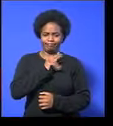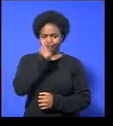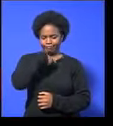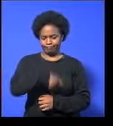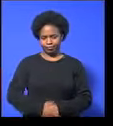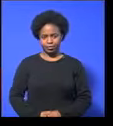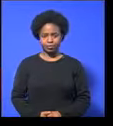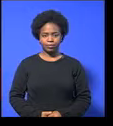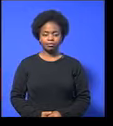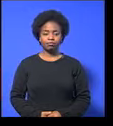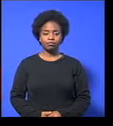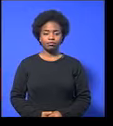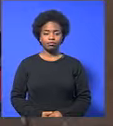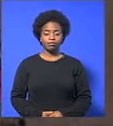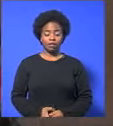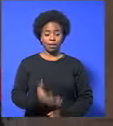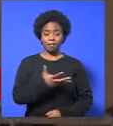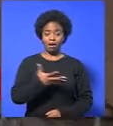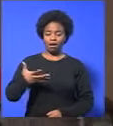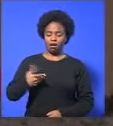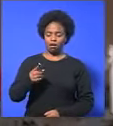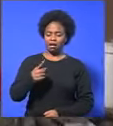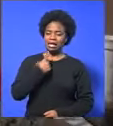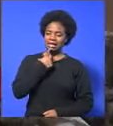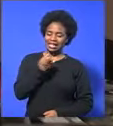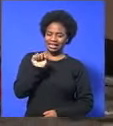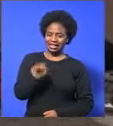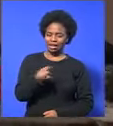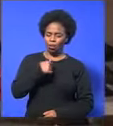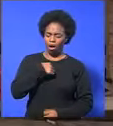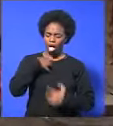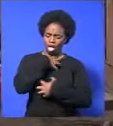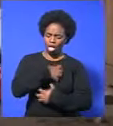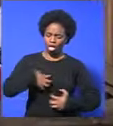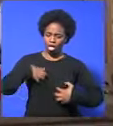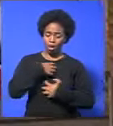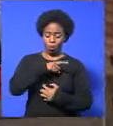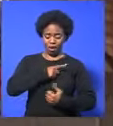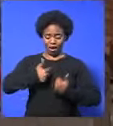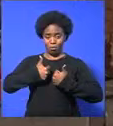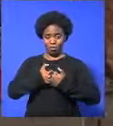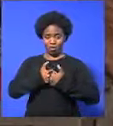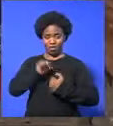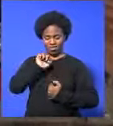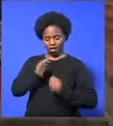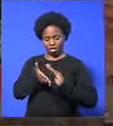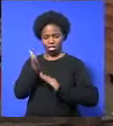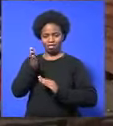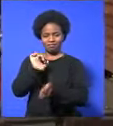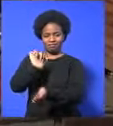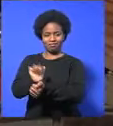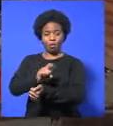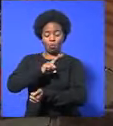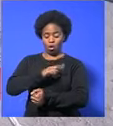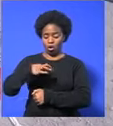aangeleerd? Stacey Adams' mother speaks of her torment as her boyfriend is taken into custody in connection